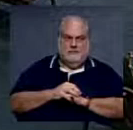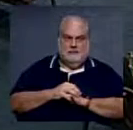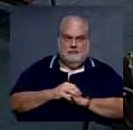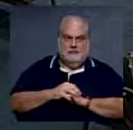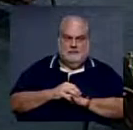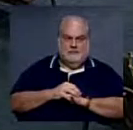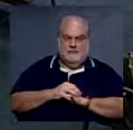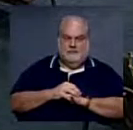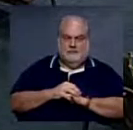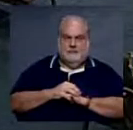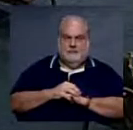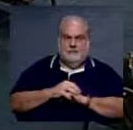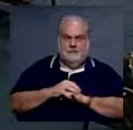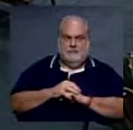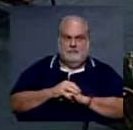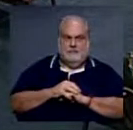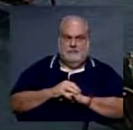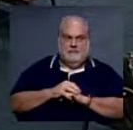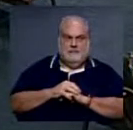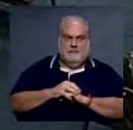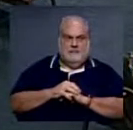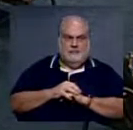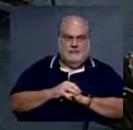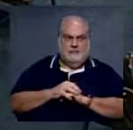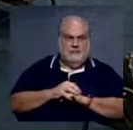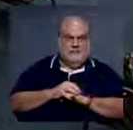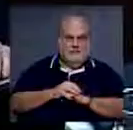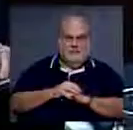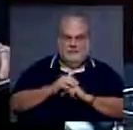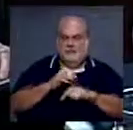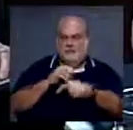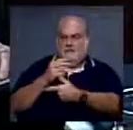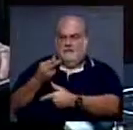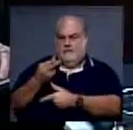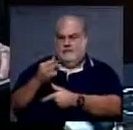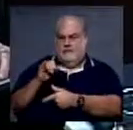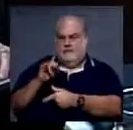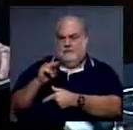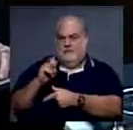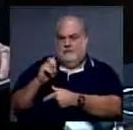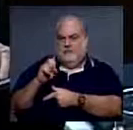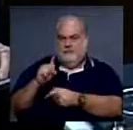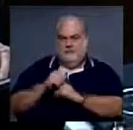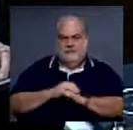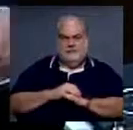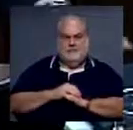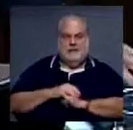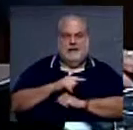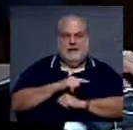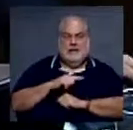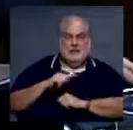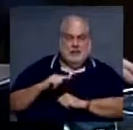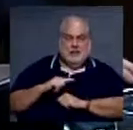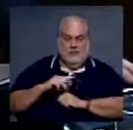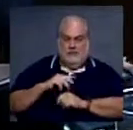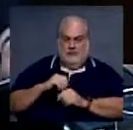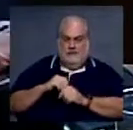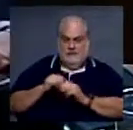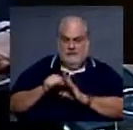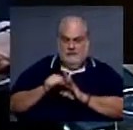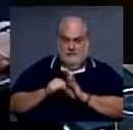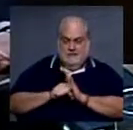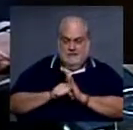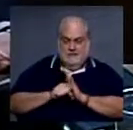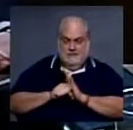Vice Mayor Hines, did you? Okay. Mayor, on the legislative front within the state,